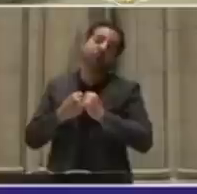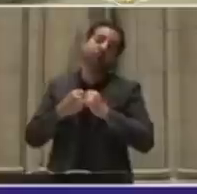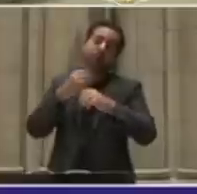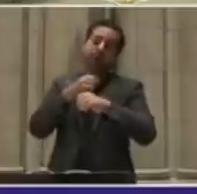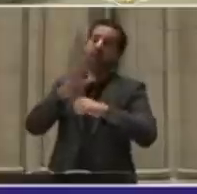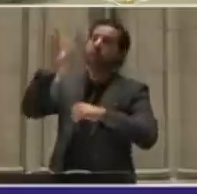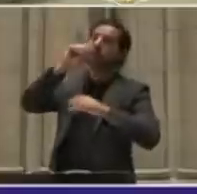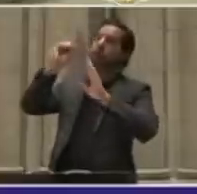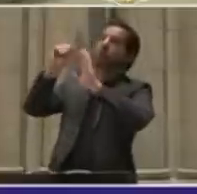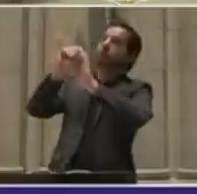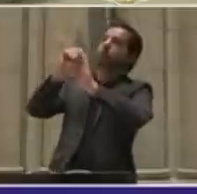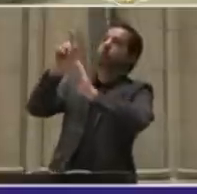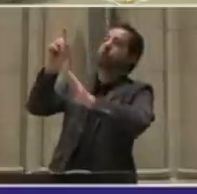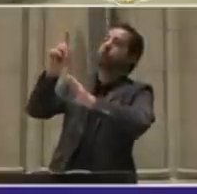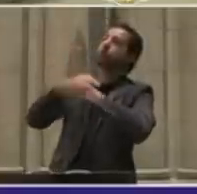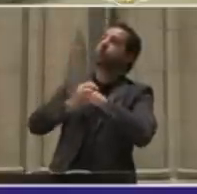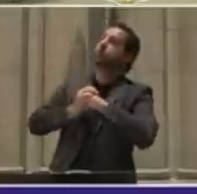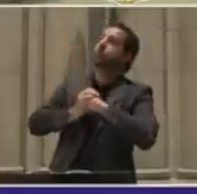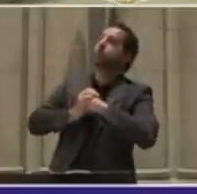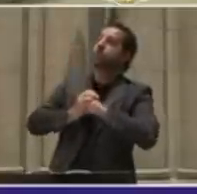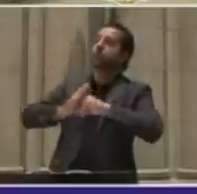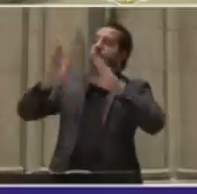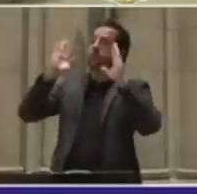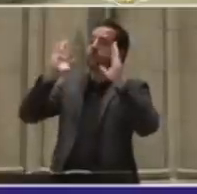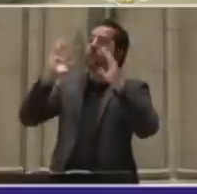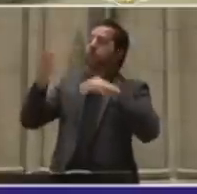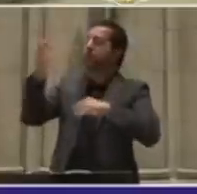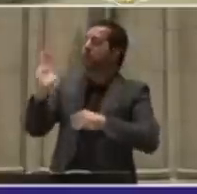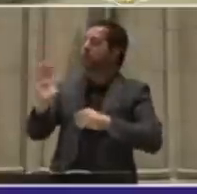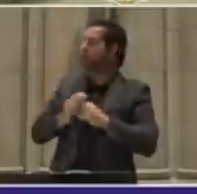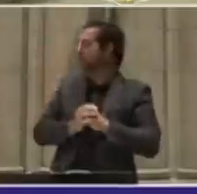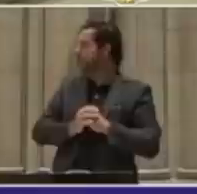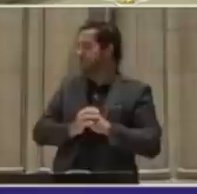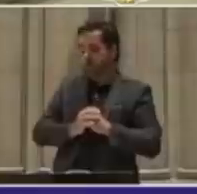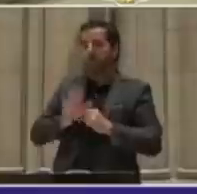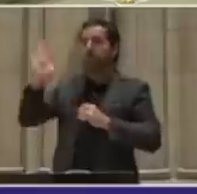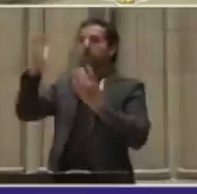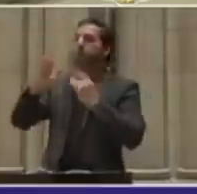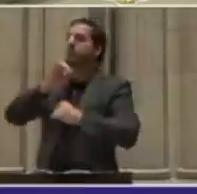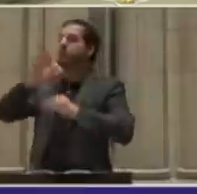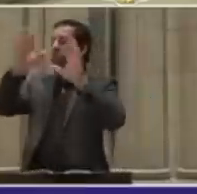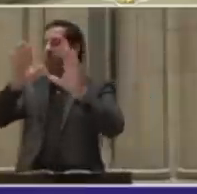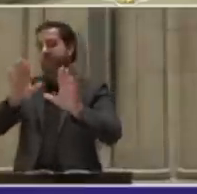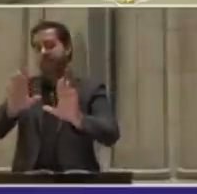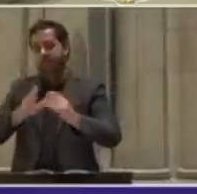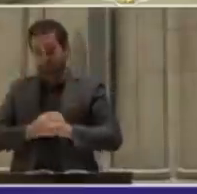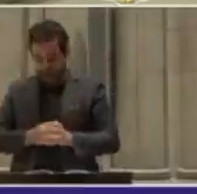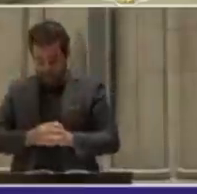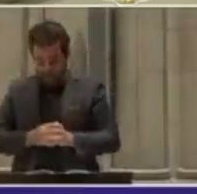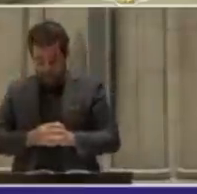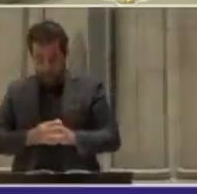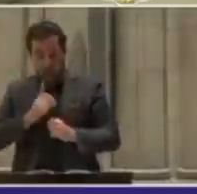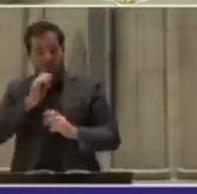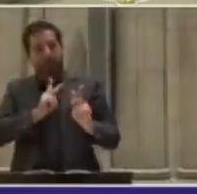created in your image. Hear us, O God. Your mercy is great. For